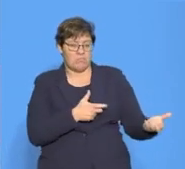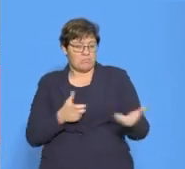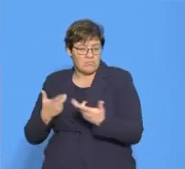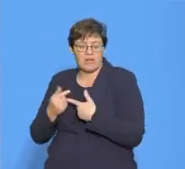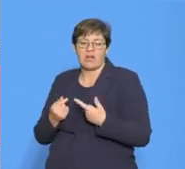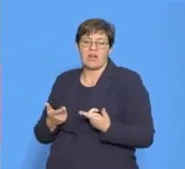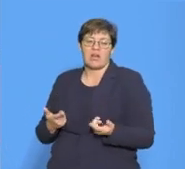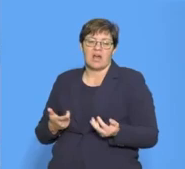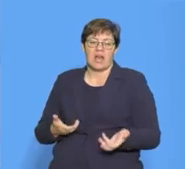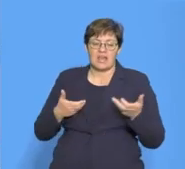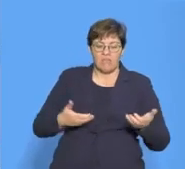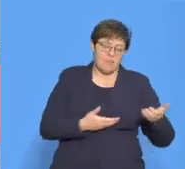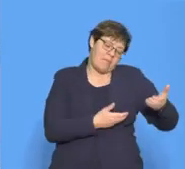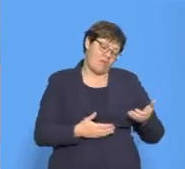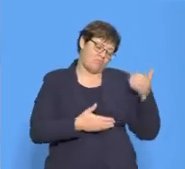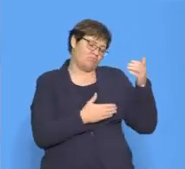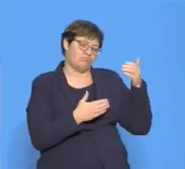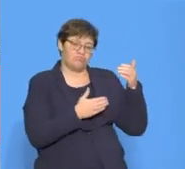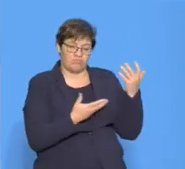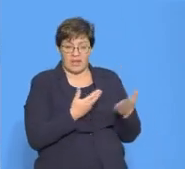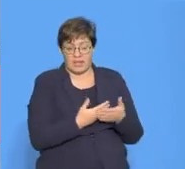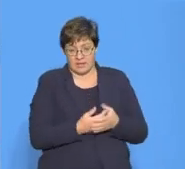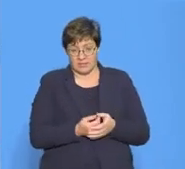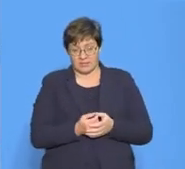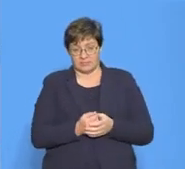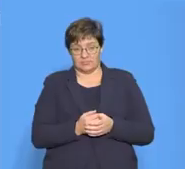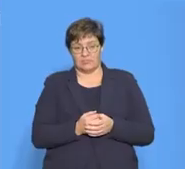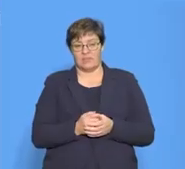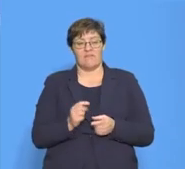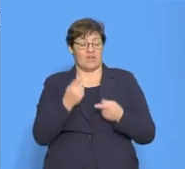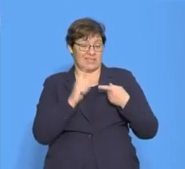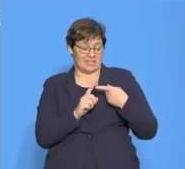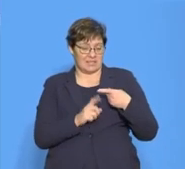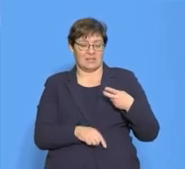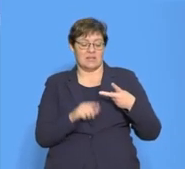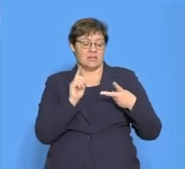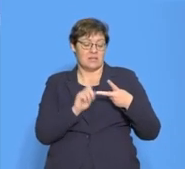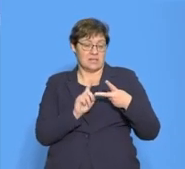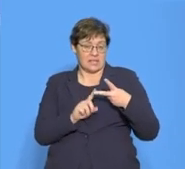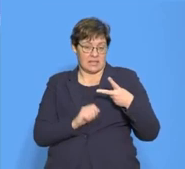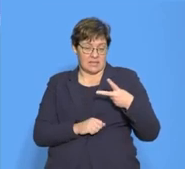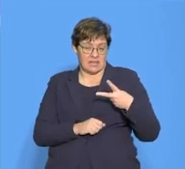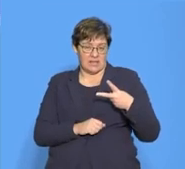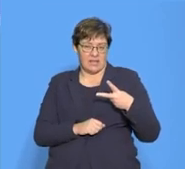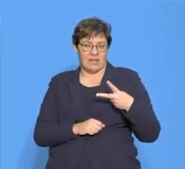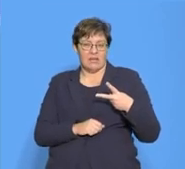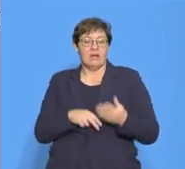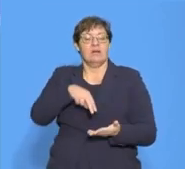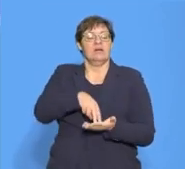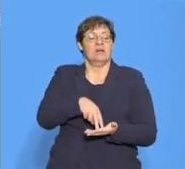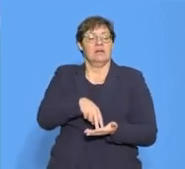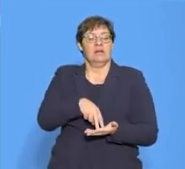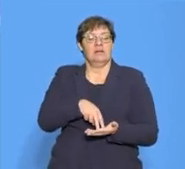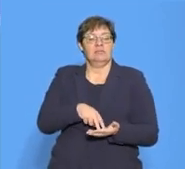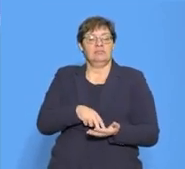handle weapons, to carry in offspring, whatever. Okay, so that's the first advantage. The second advantage is with us